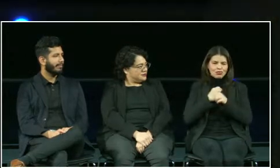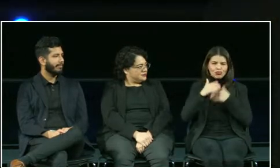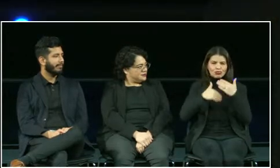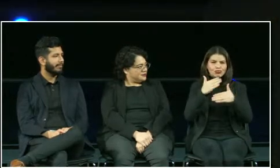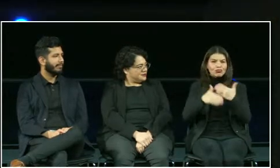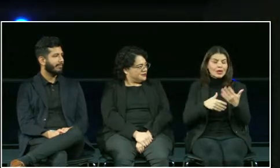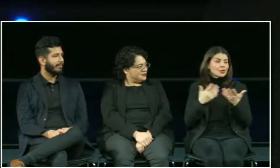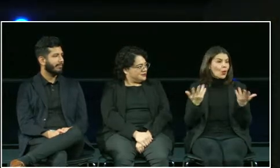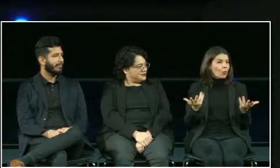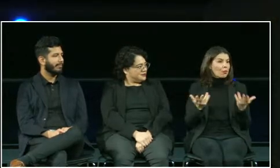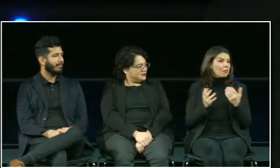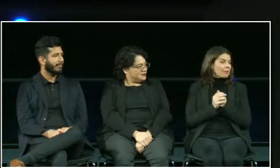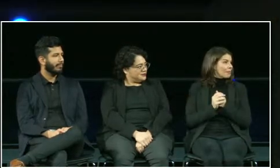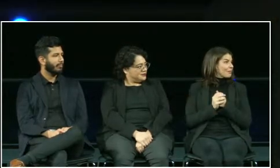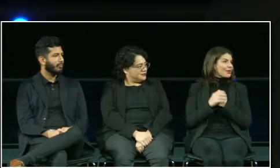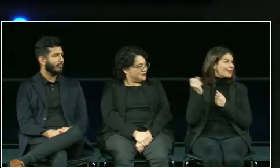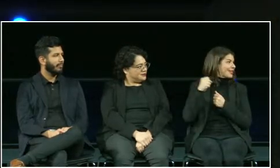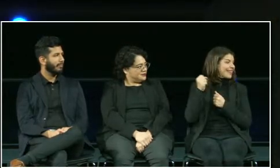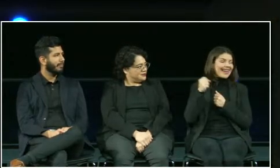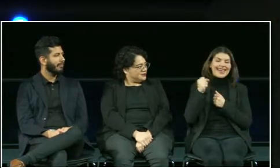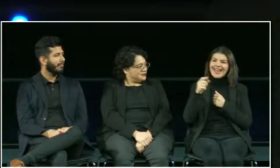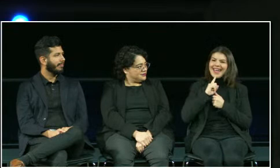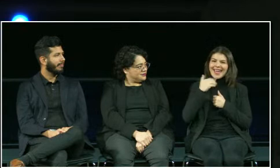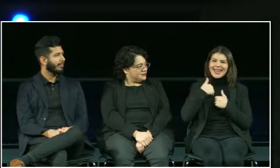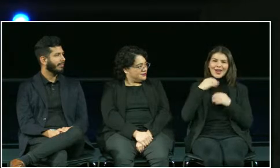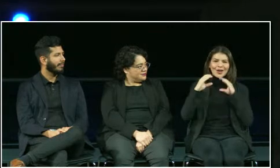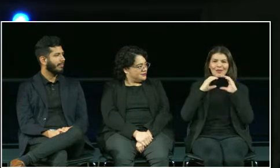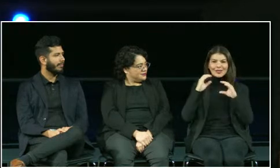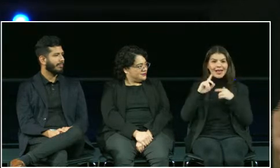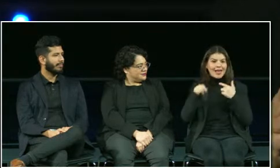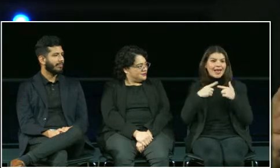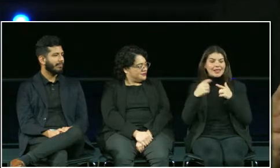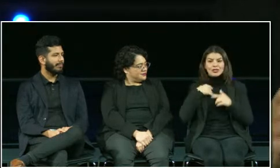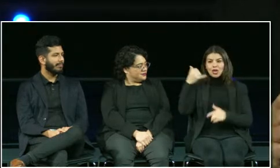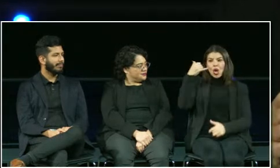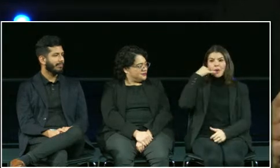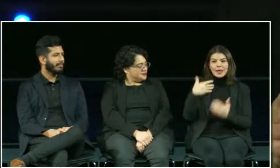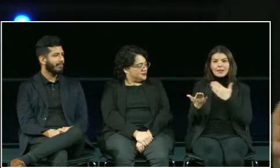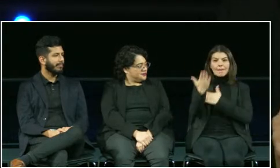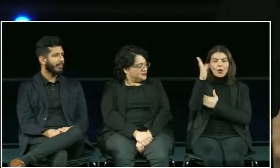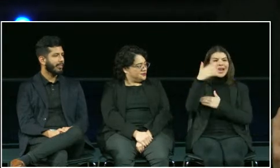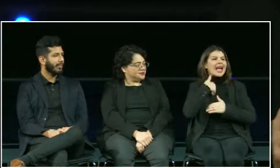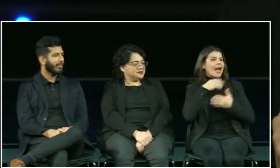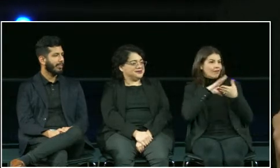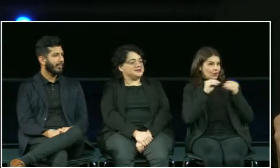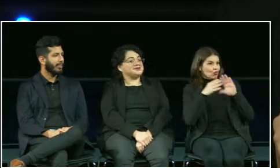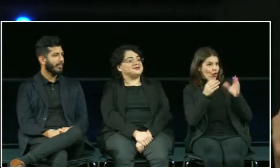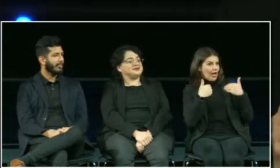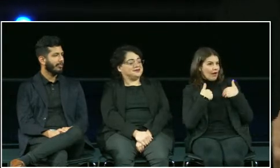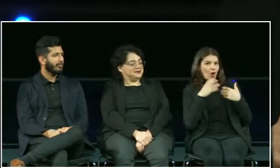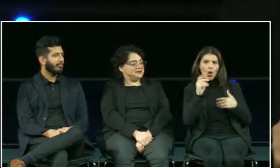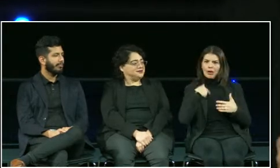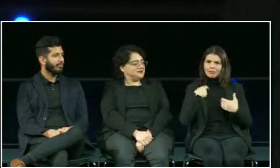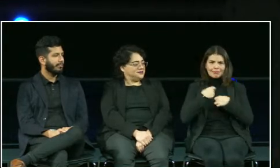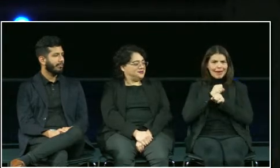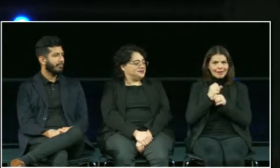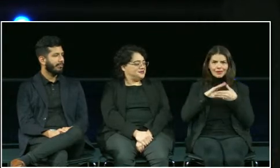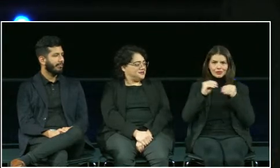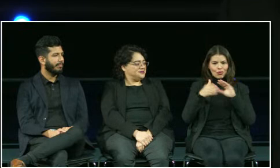So yeah, I had a conversation, and the next morning she called me and said, I have a story. I said, it's okay, let's make